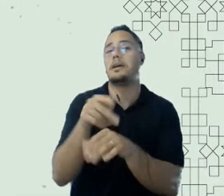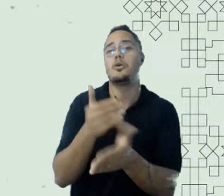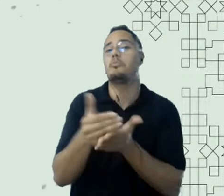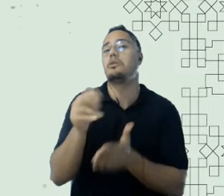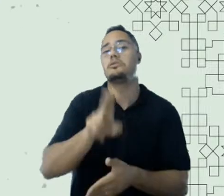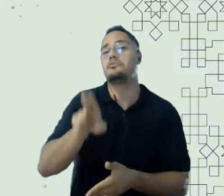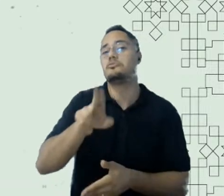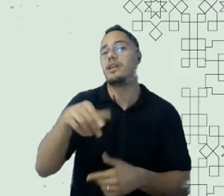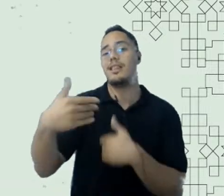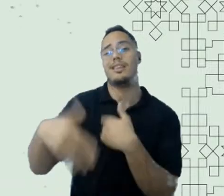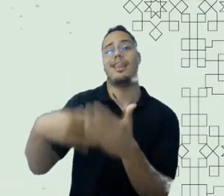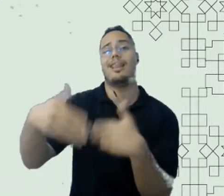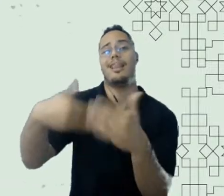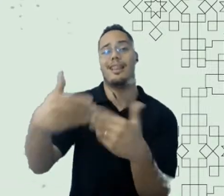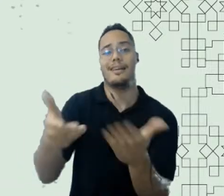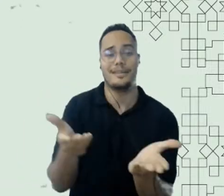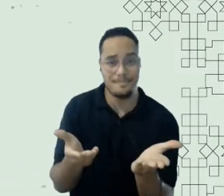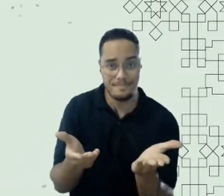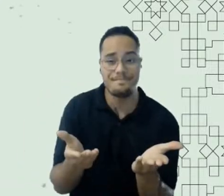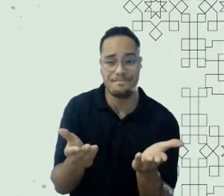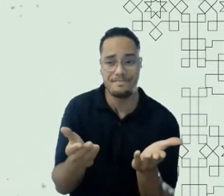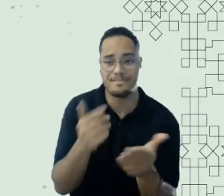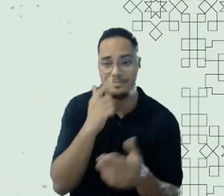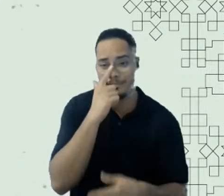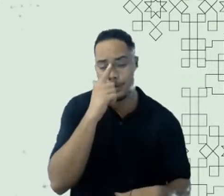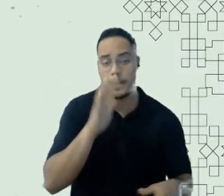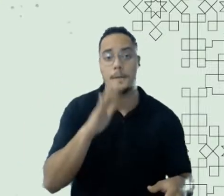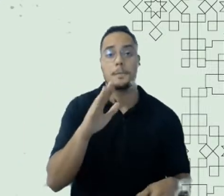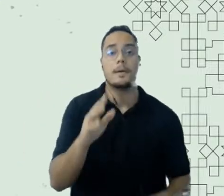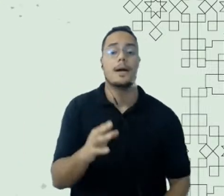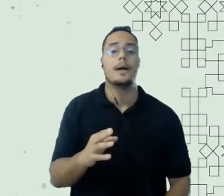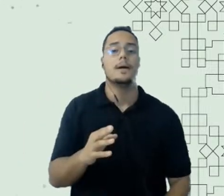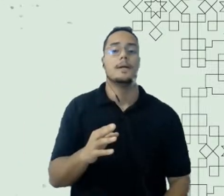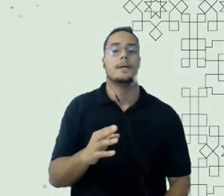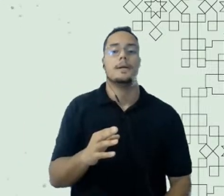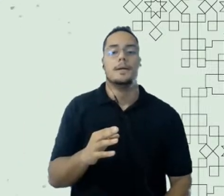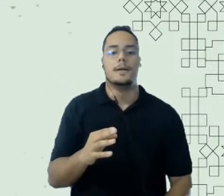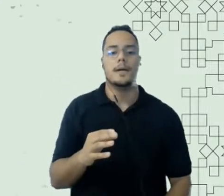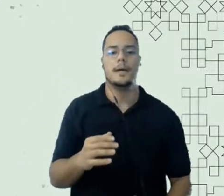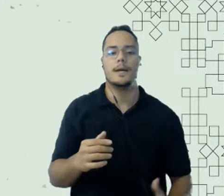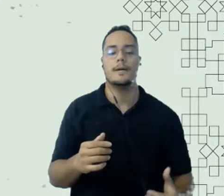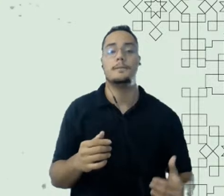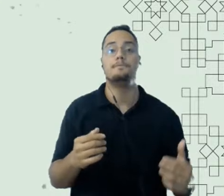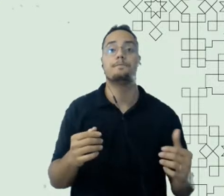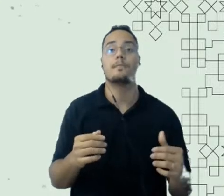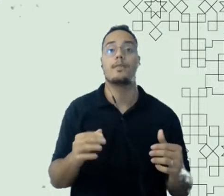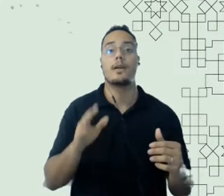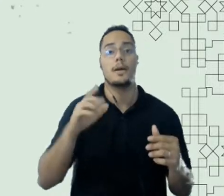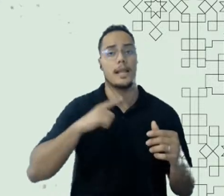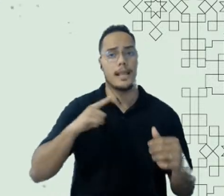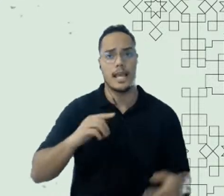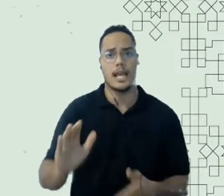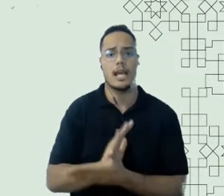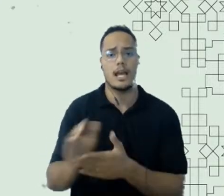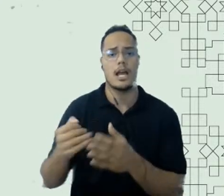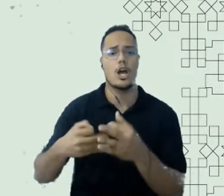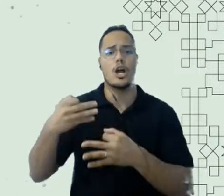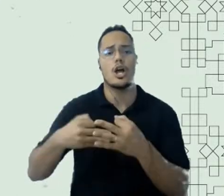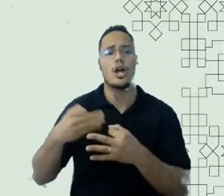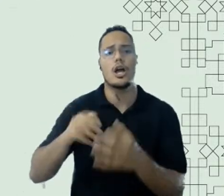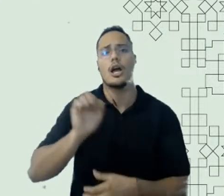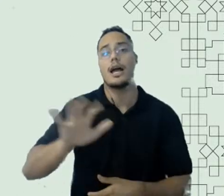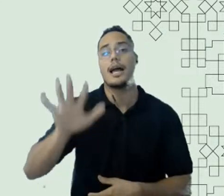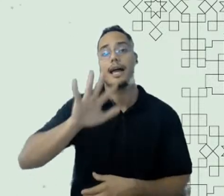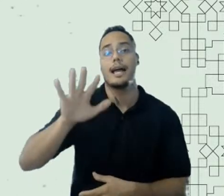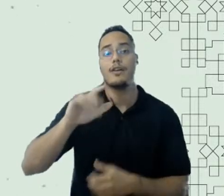few litigation all over Europe, or in most countries of Europe, is Article 15 that we have not mentioned. That is the